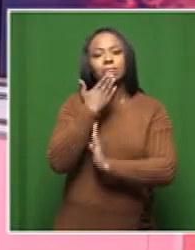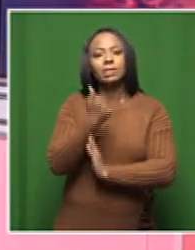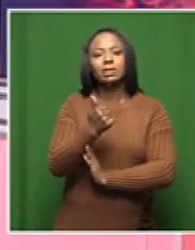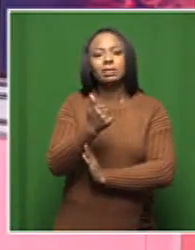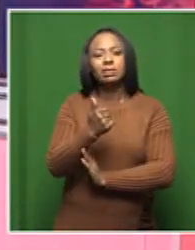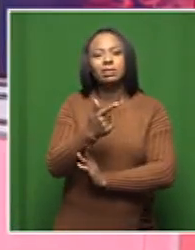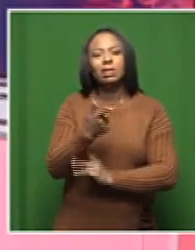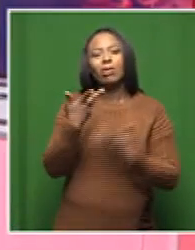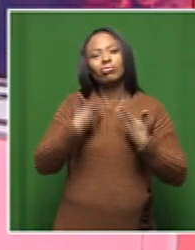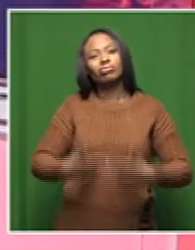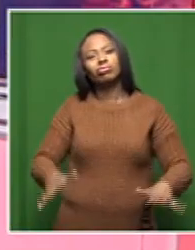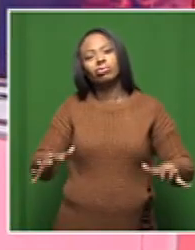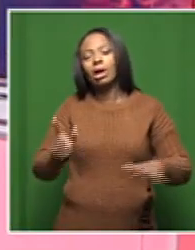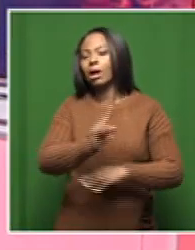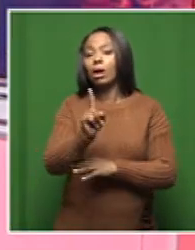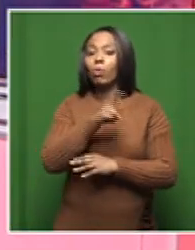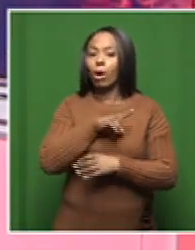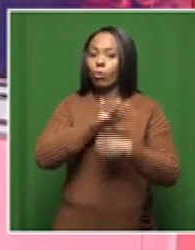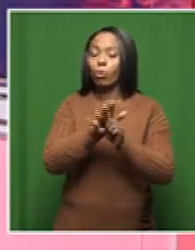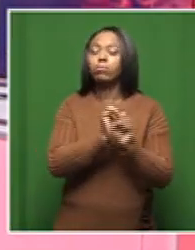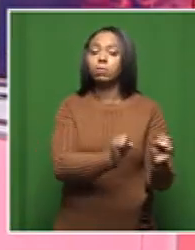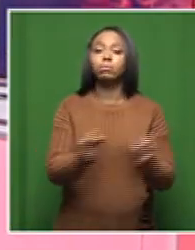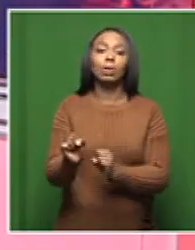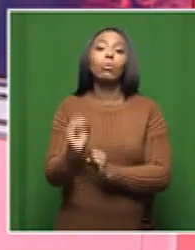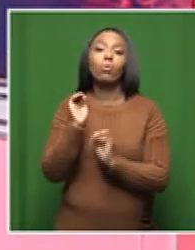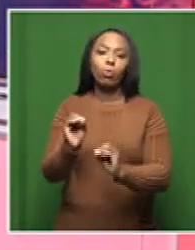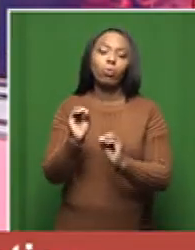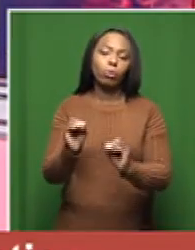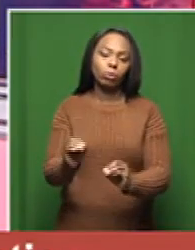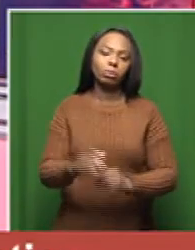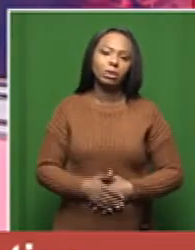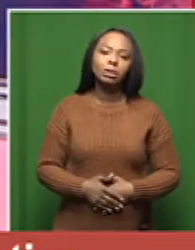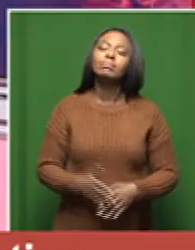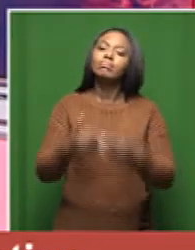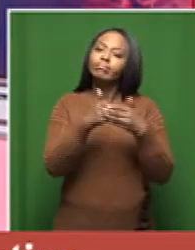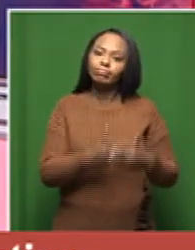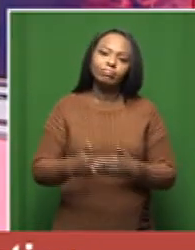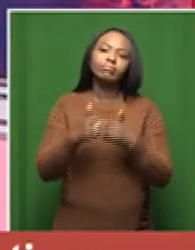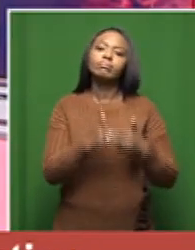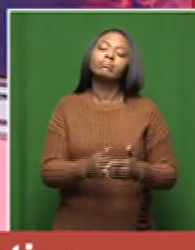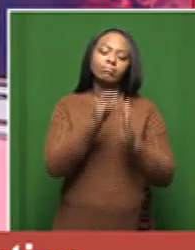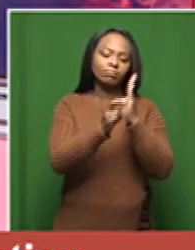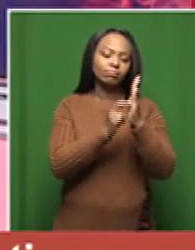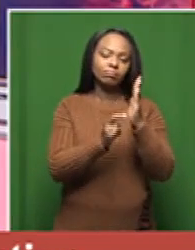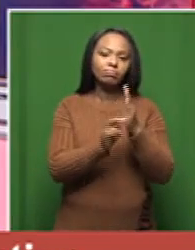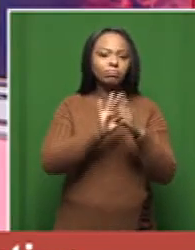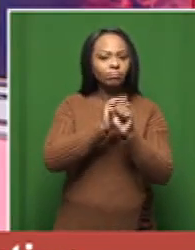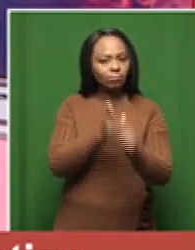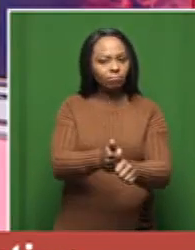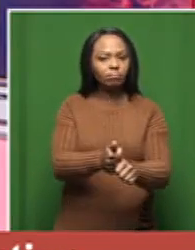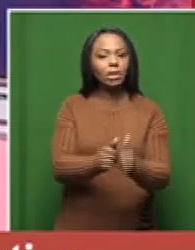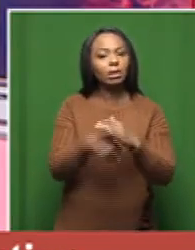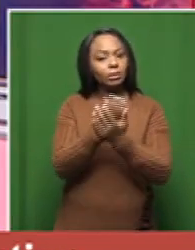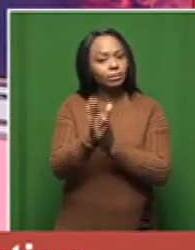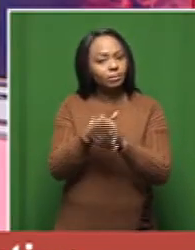complacent as the virus is still around. So let's continue to take precautionary measures, and these include regularly washing our hands